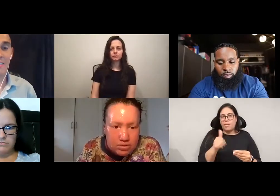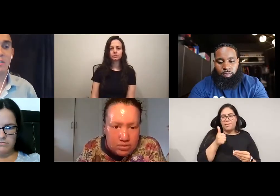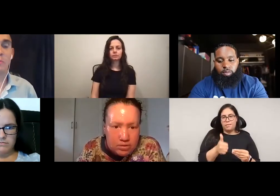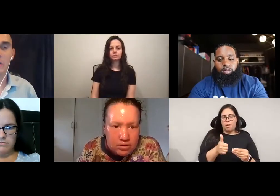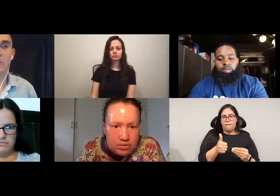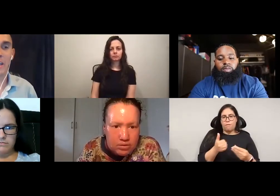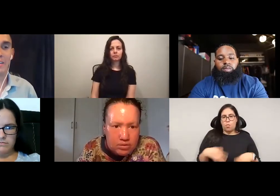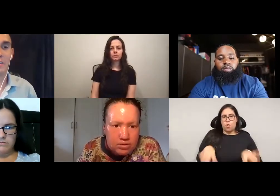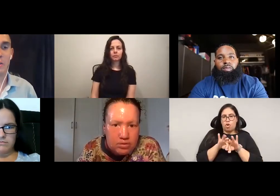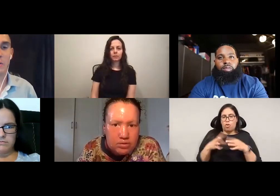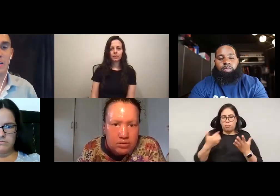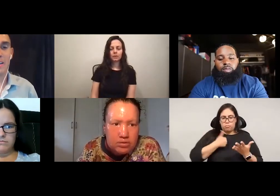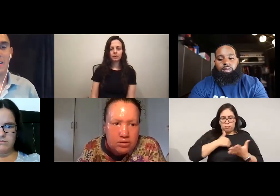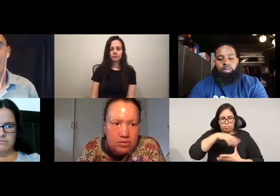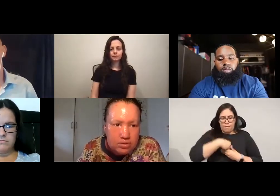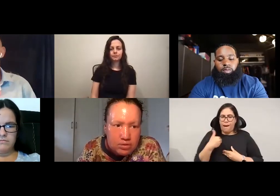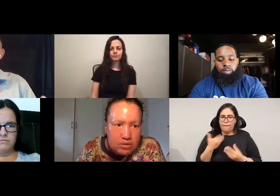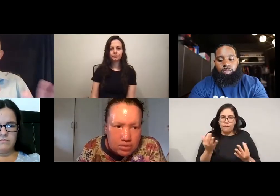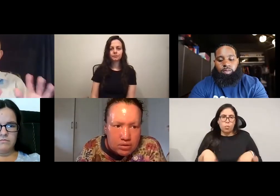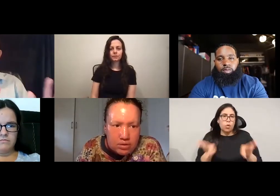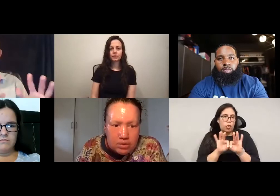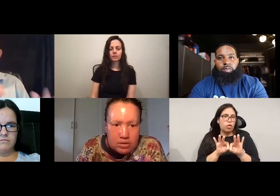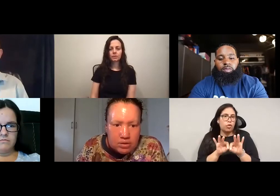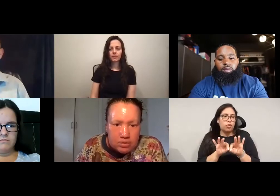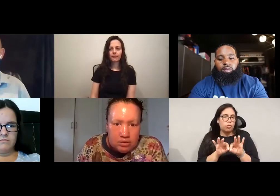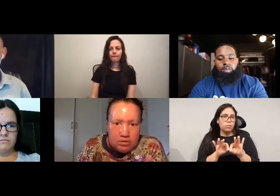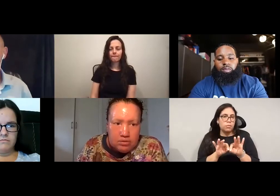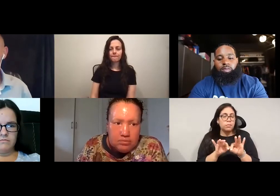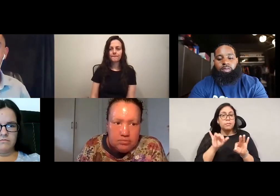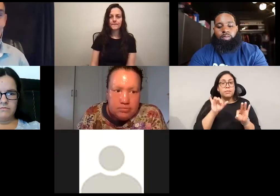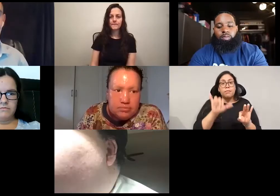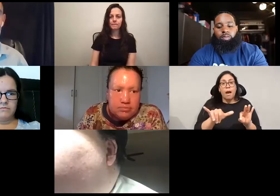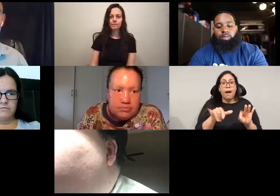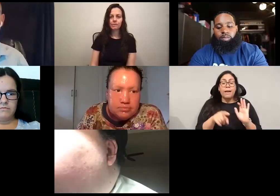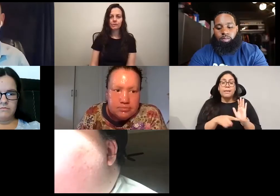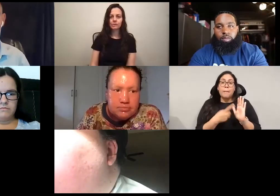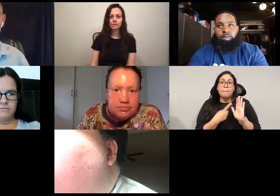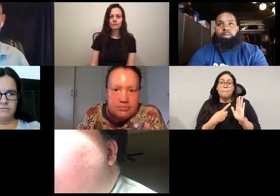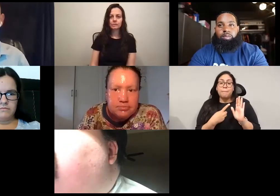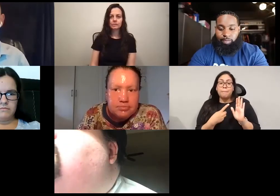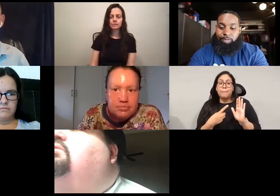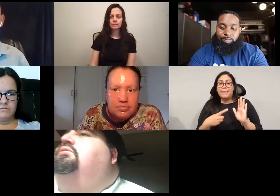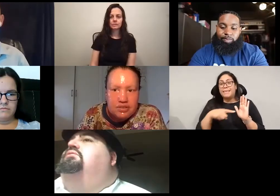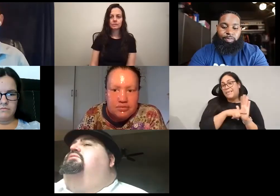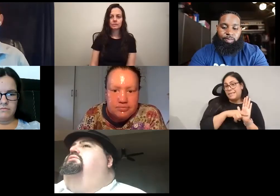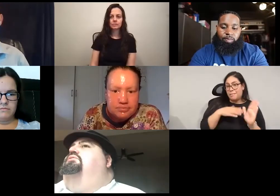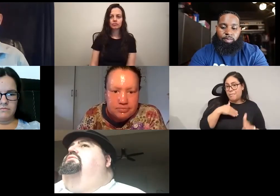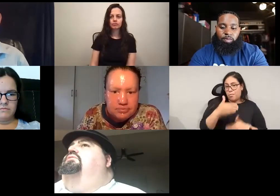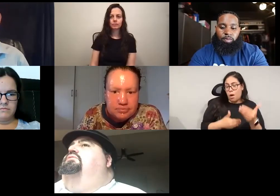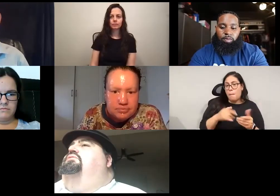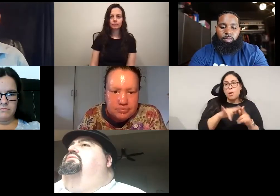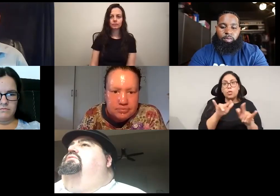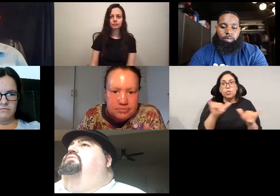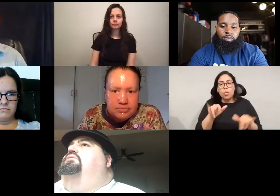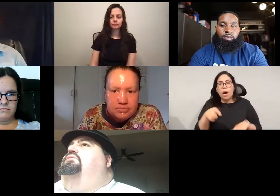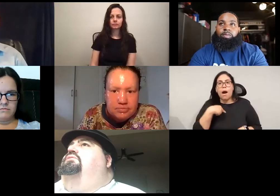And that's a really good way to kind of negate microaggression, but you can also kill them with kindness too.